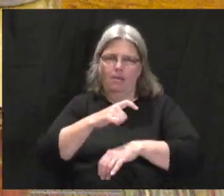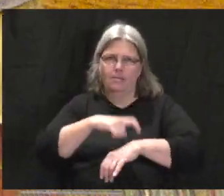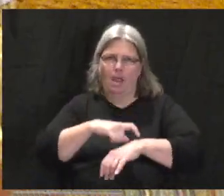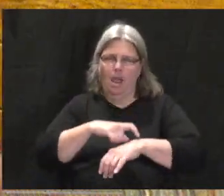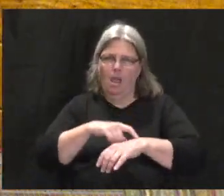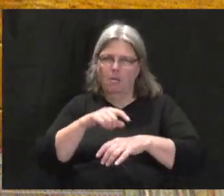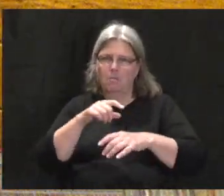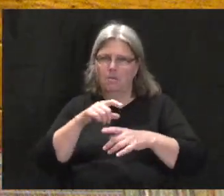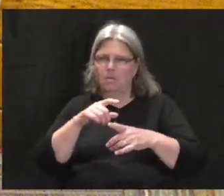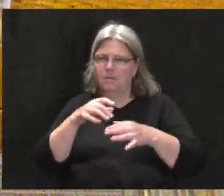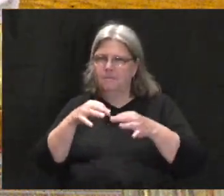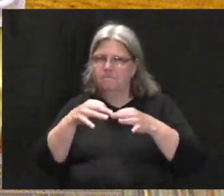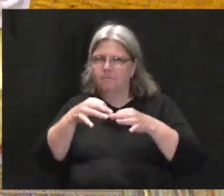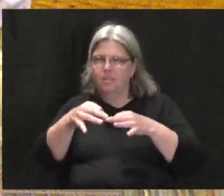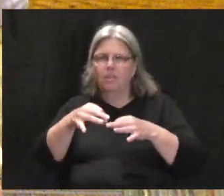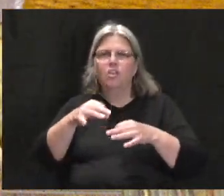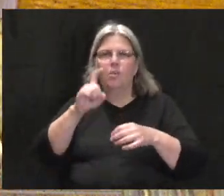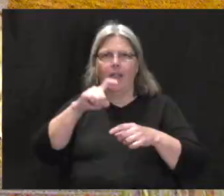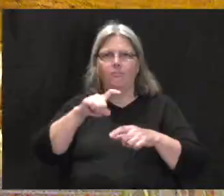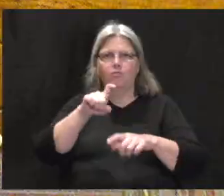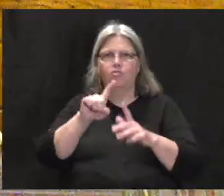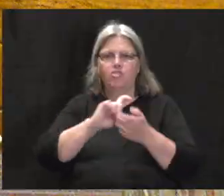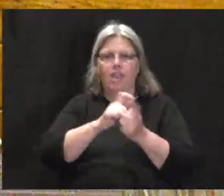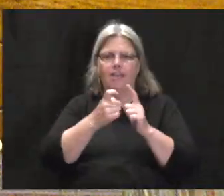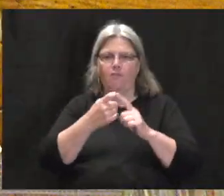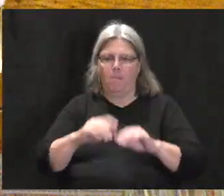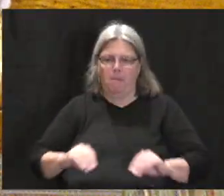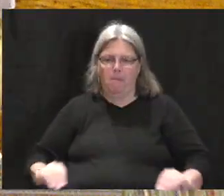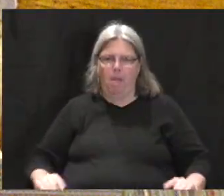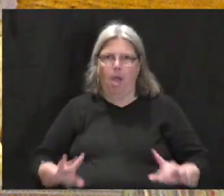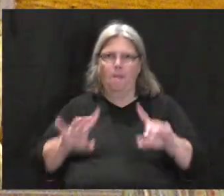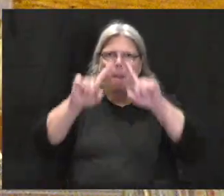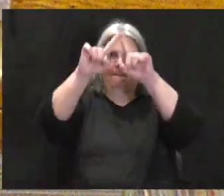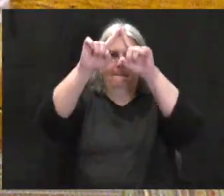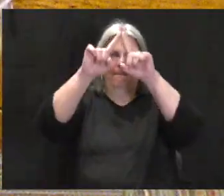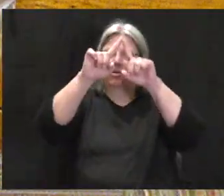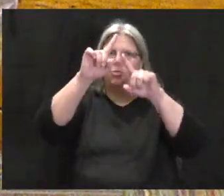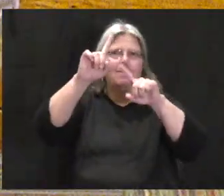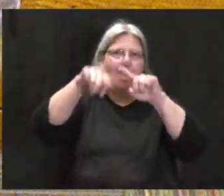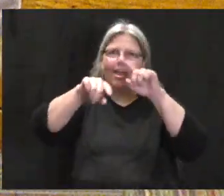the same disparities. Looking at the data, it looks like,